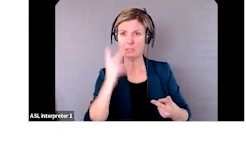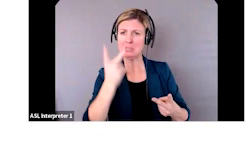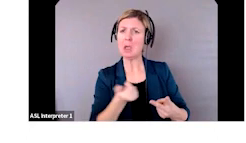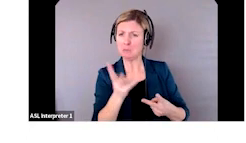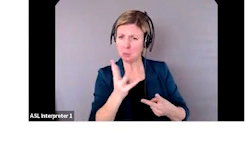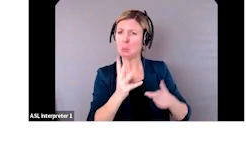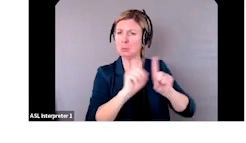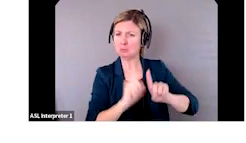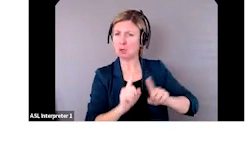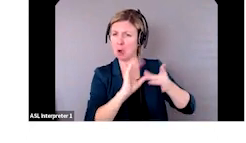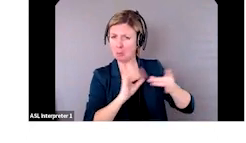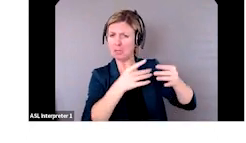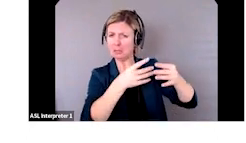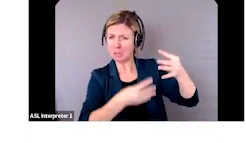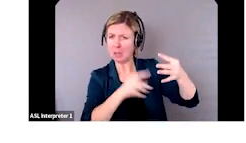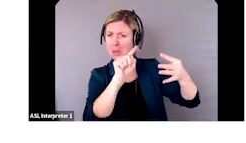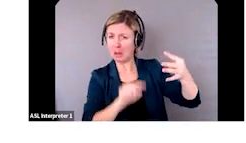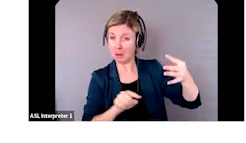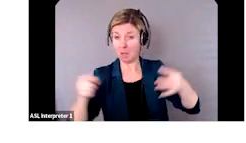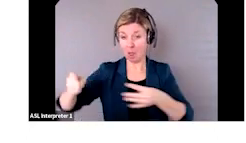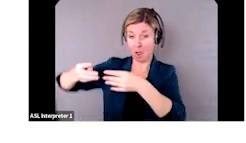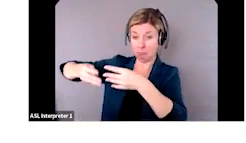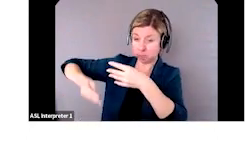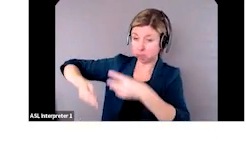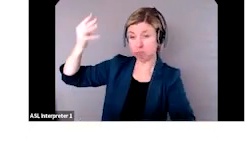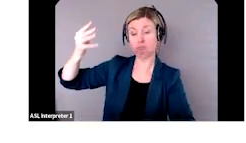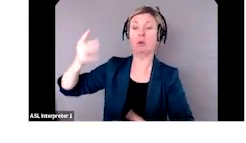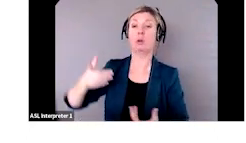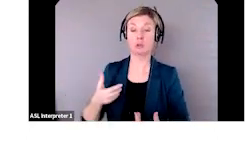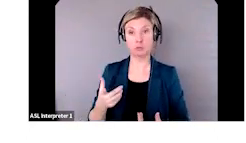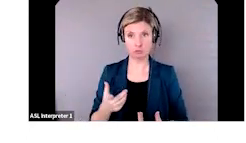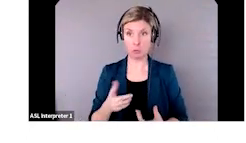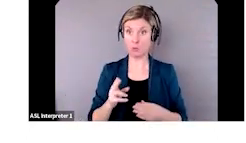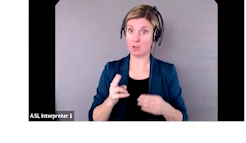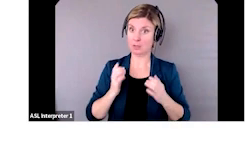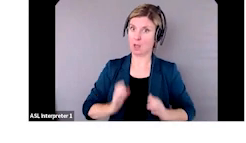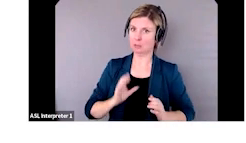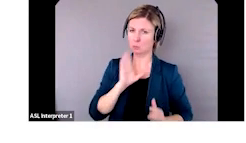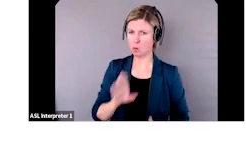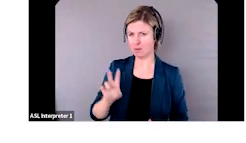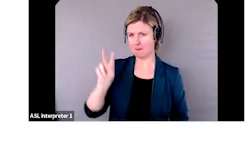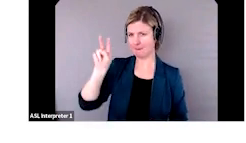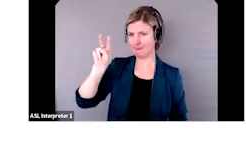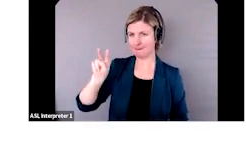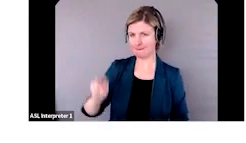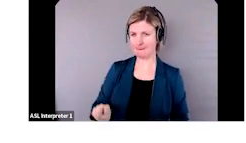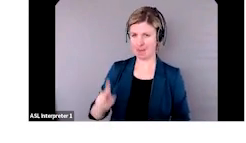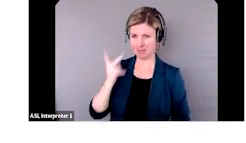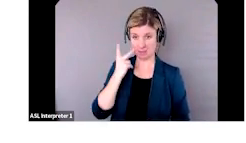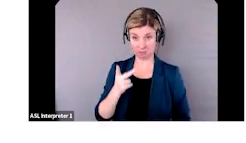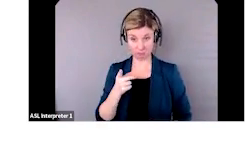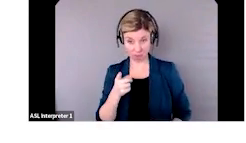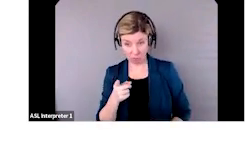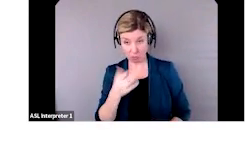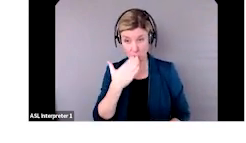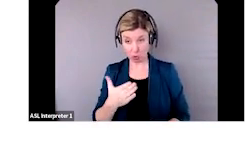but customers look at those reviews to determine if you have a good product. And so a good product is defined as